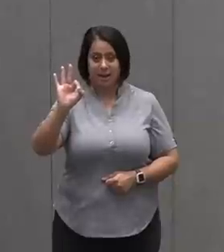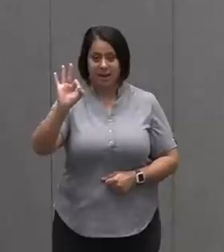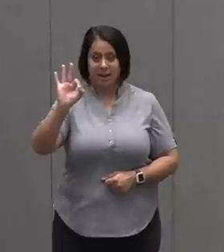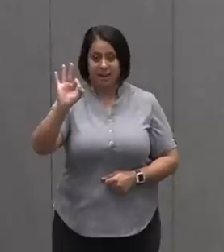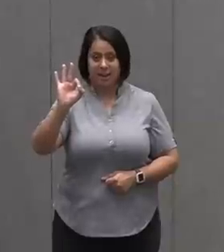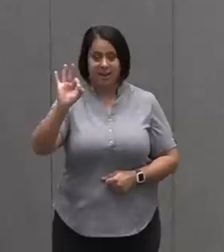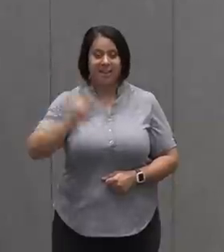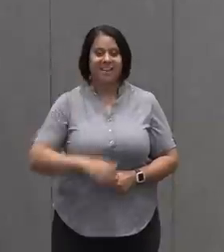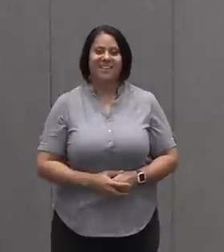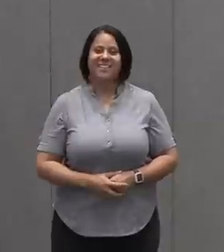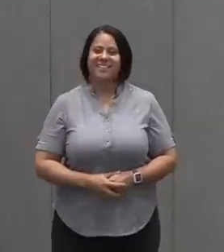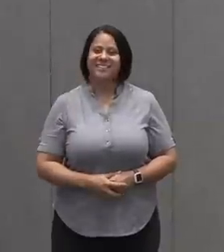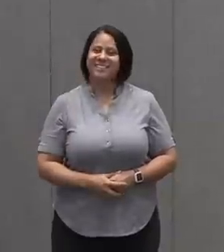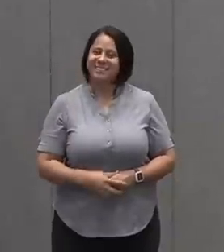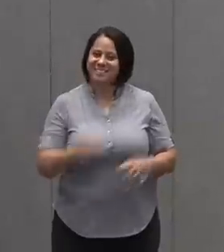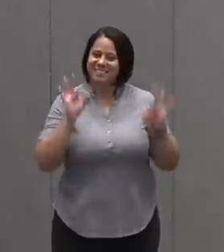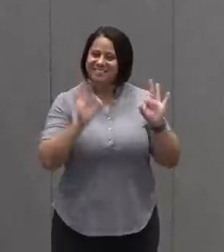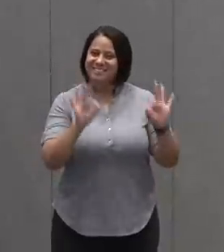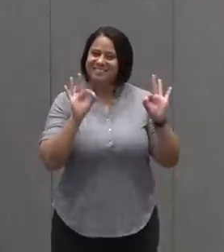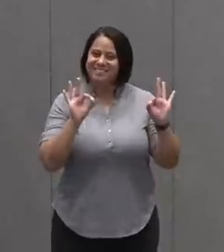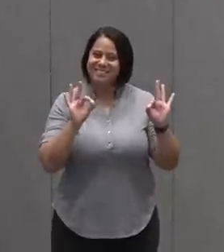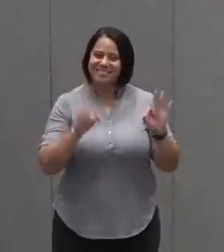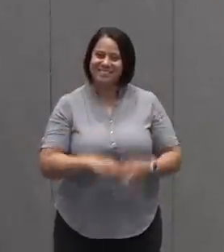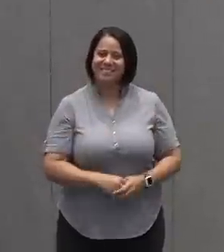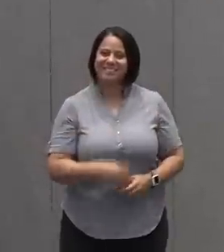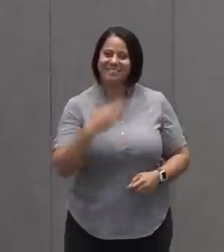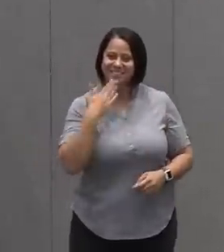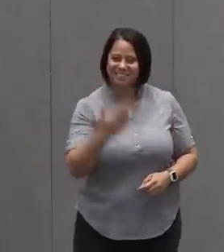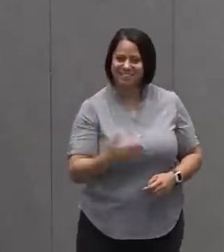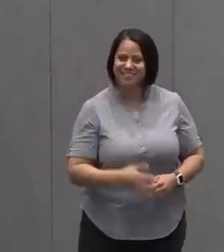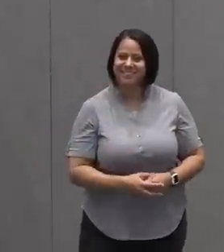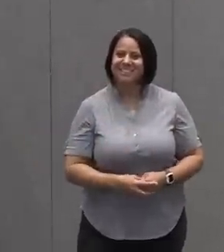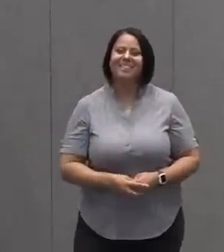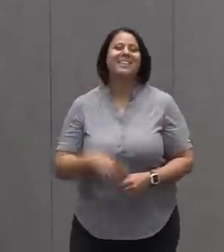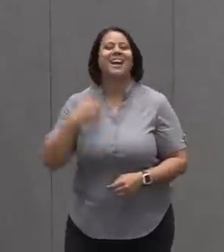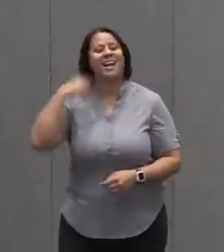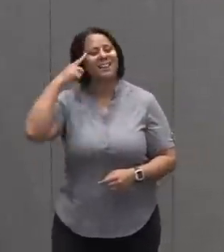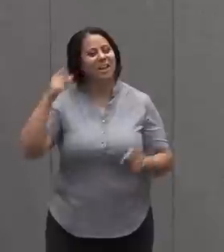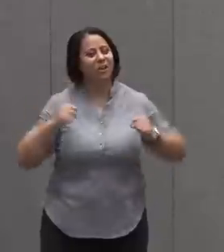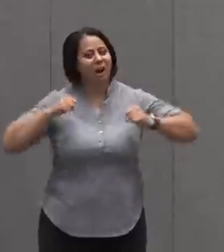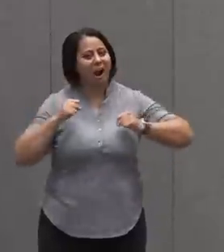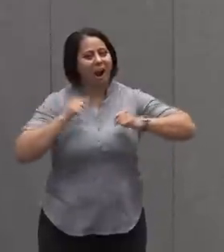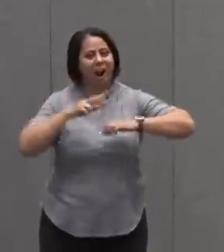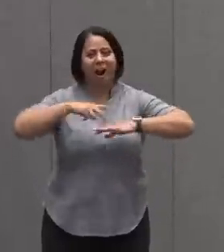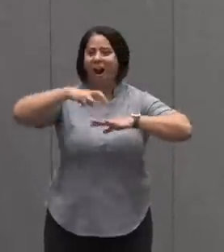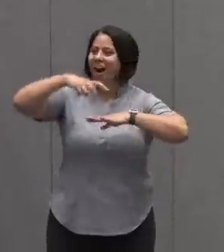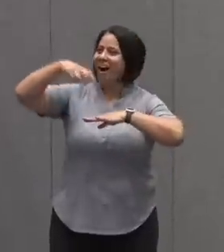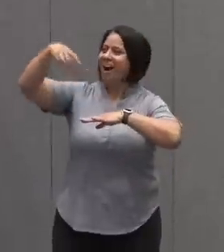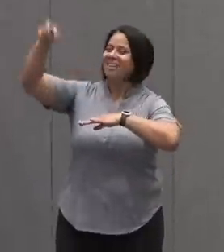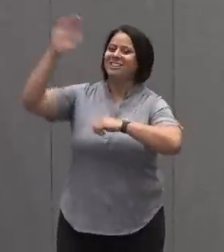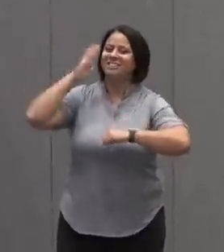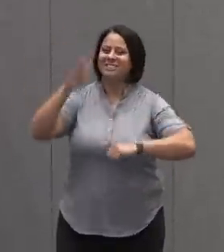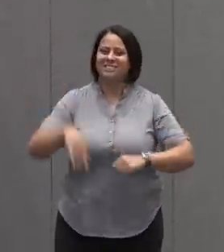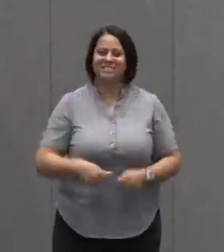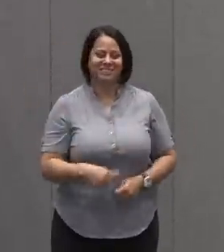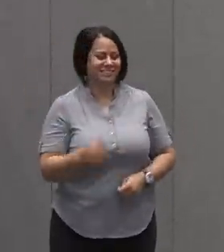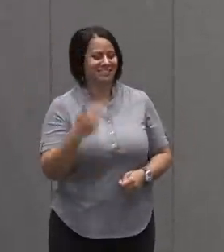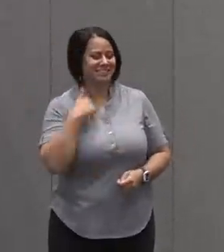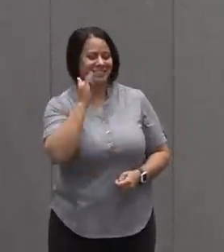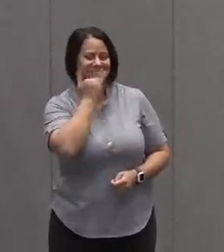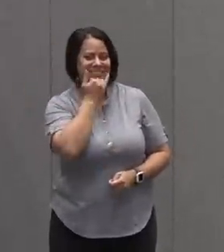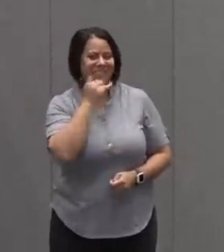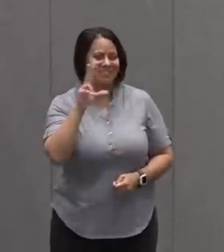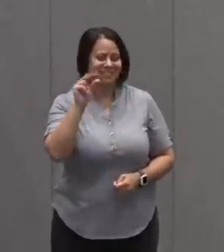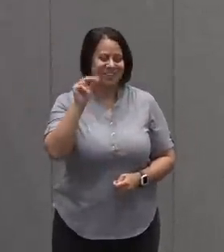49. Perfect. Oh, wow, that was really good. Oh, I thought you were going to fly away. No, I was going to mess up probably, but that didn't